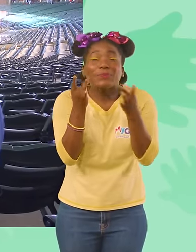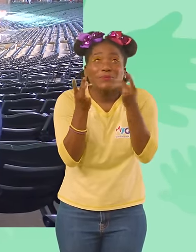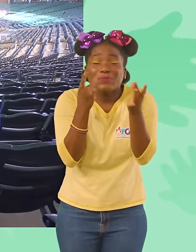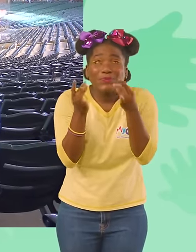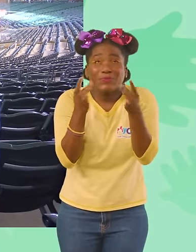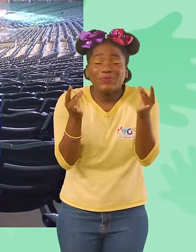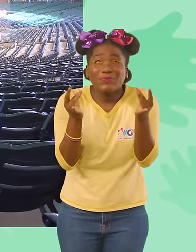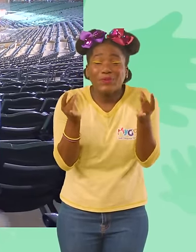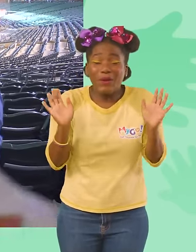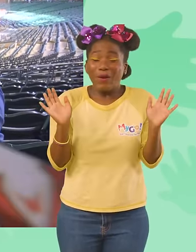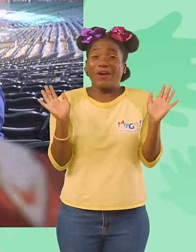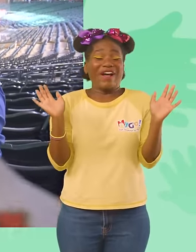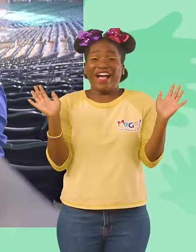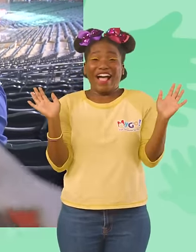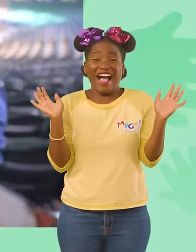Yum!